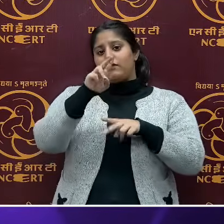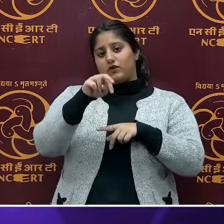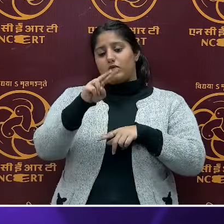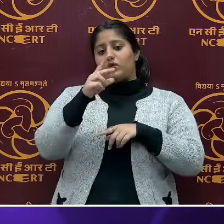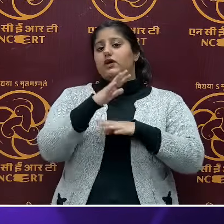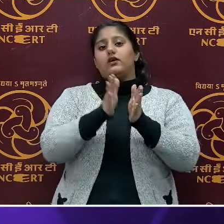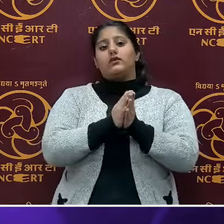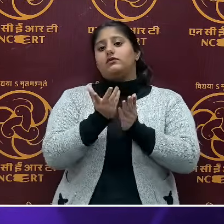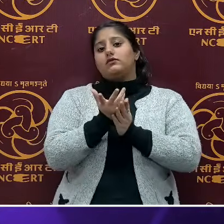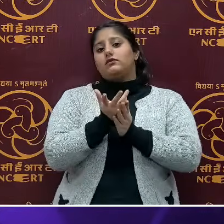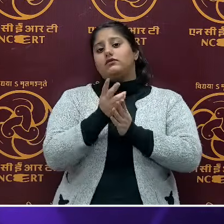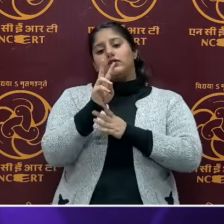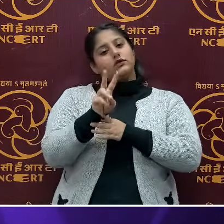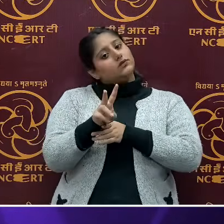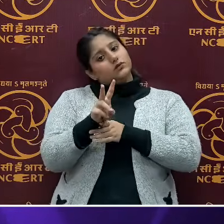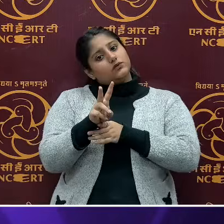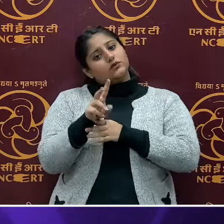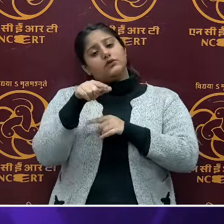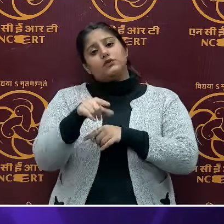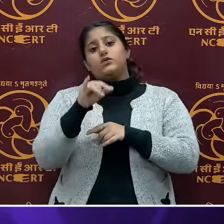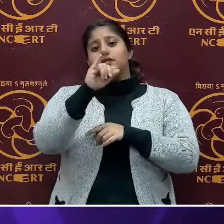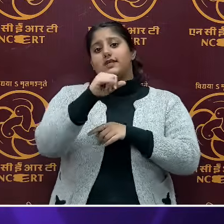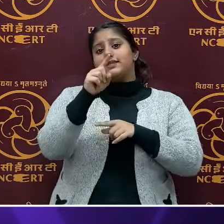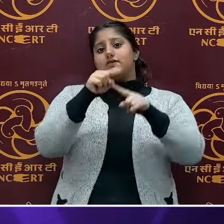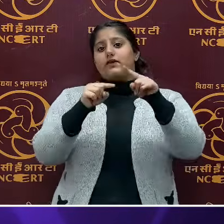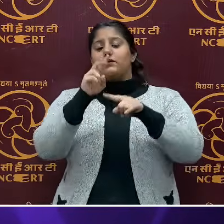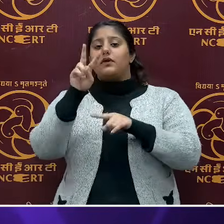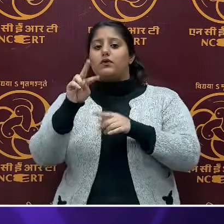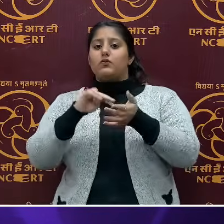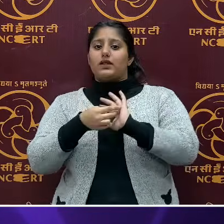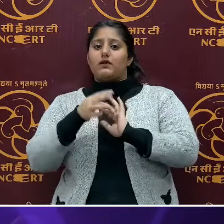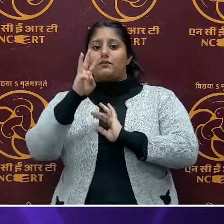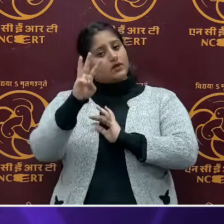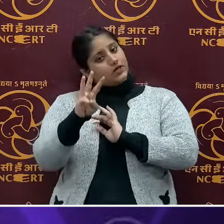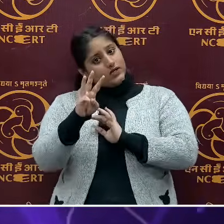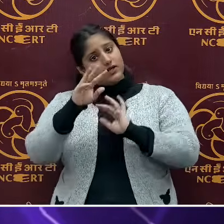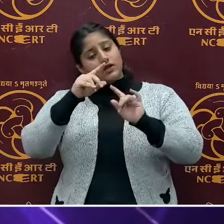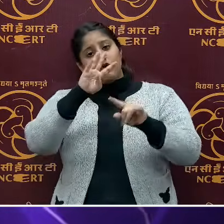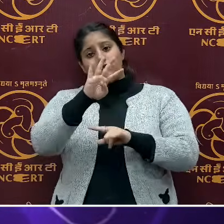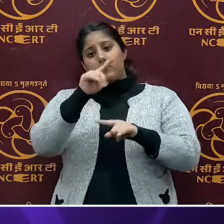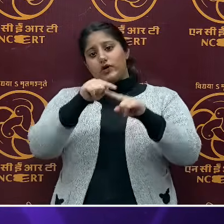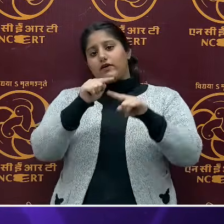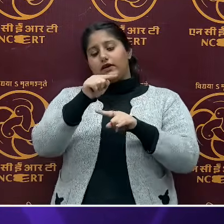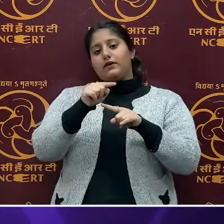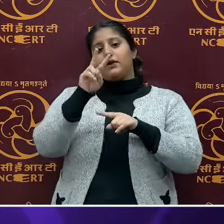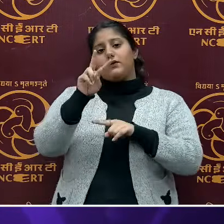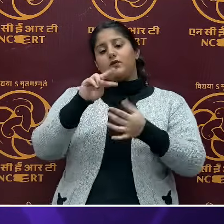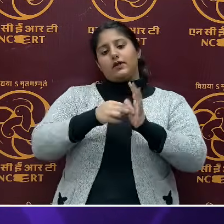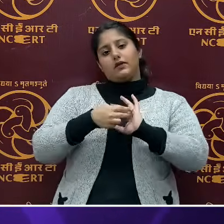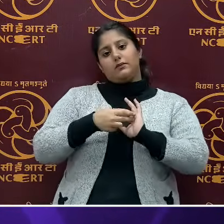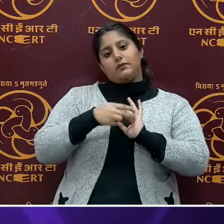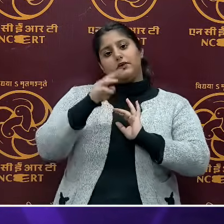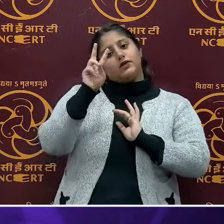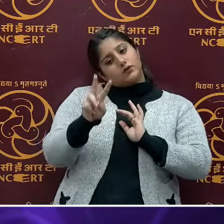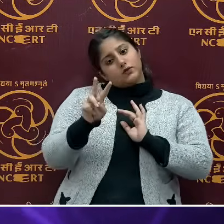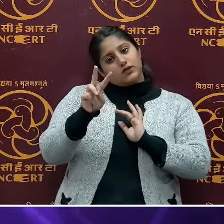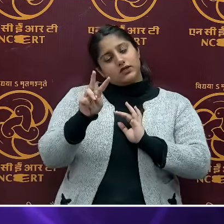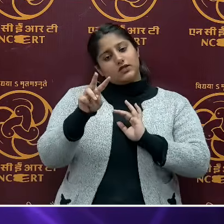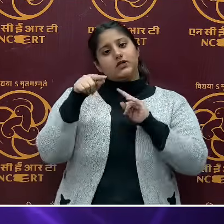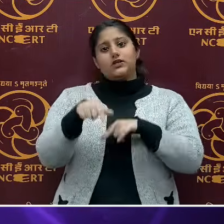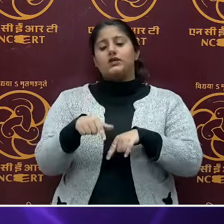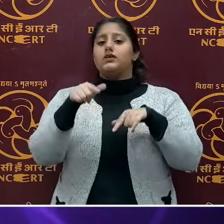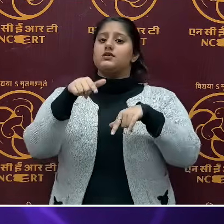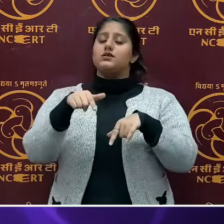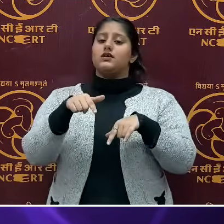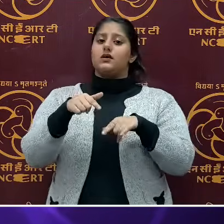what? 2. So 6 divided by 2 will give you 3 and 4 divided by 2 will give you 2. Okay. This we